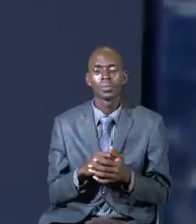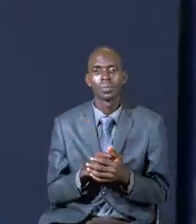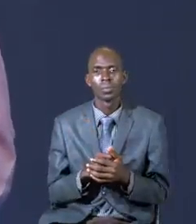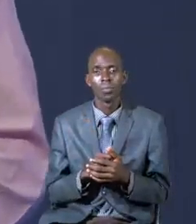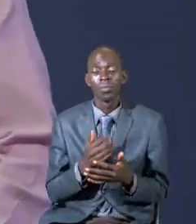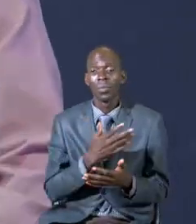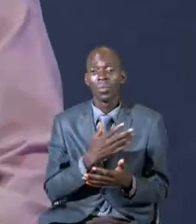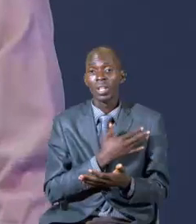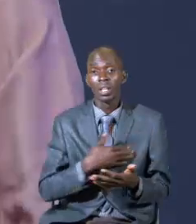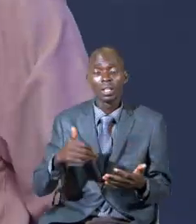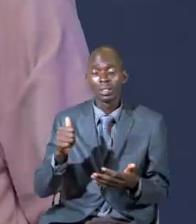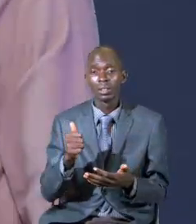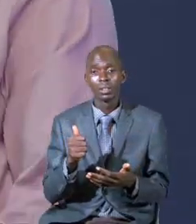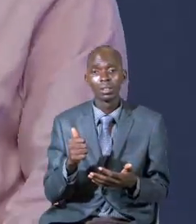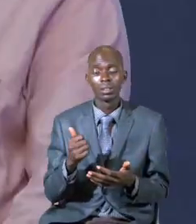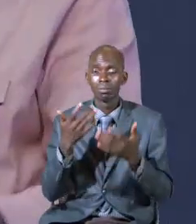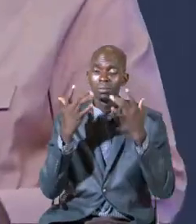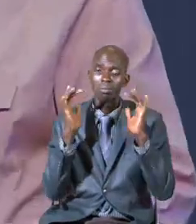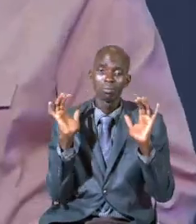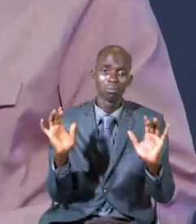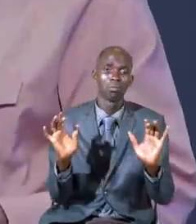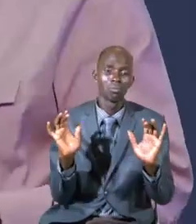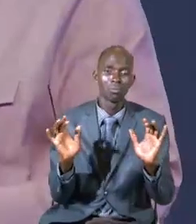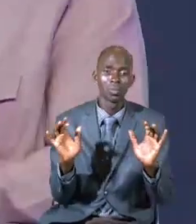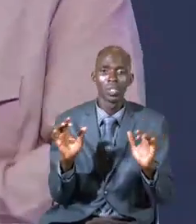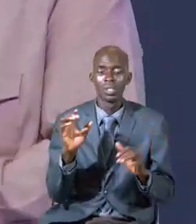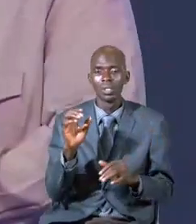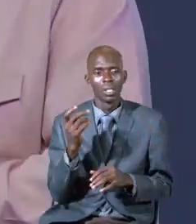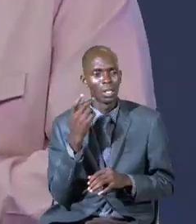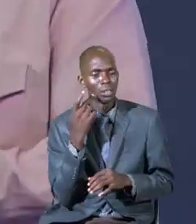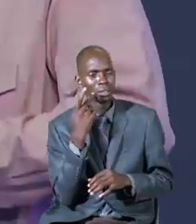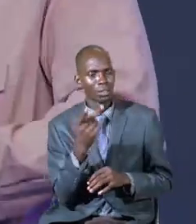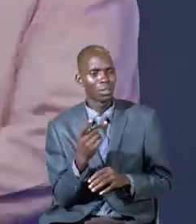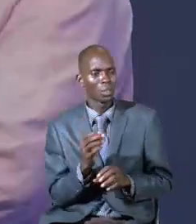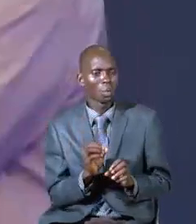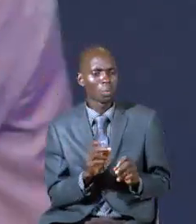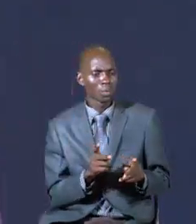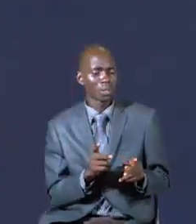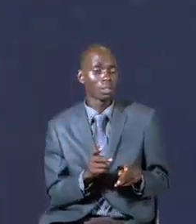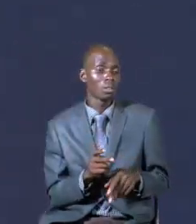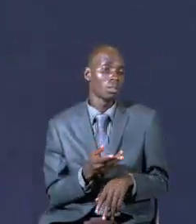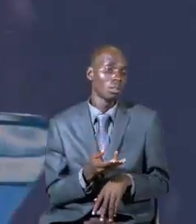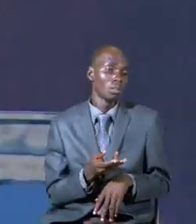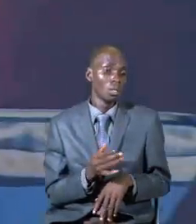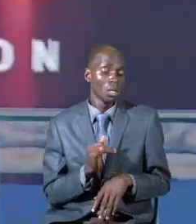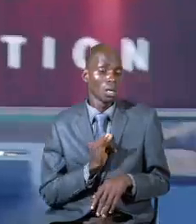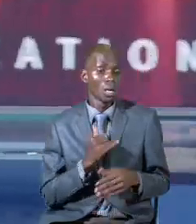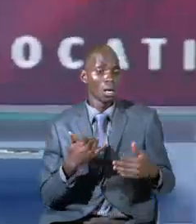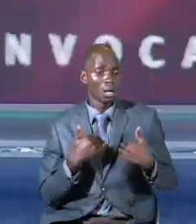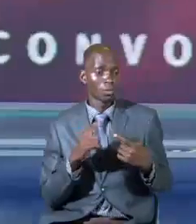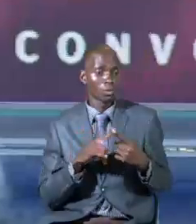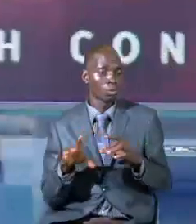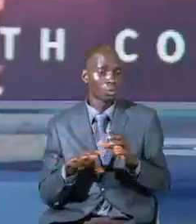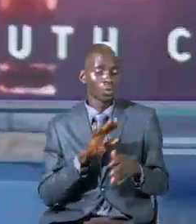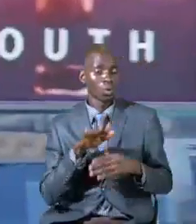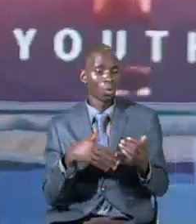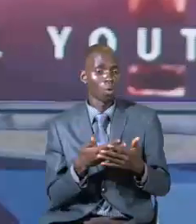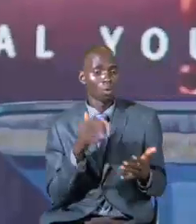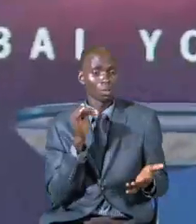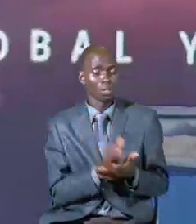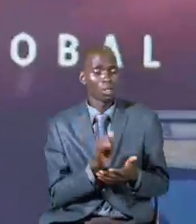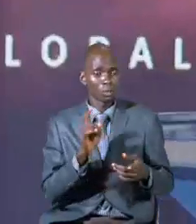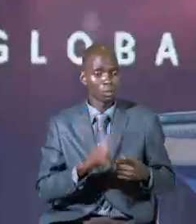that looks at opportunity and says, okay, do I have to do that to succeed? They look at learning, do I have to do that to succeed? They